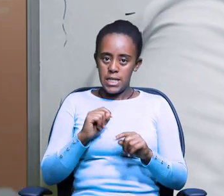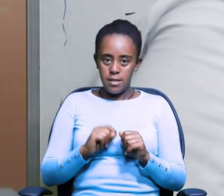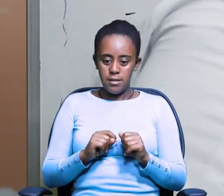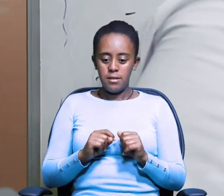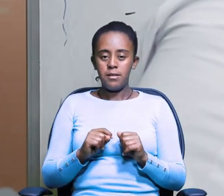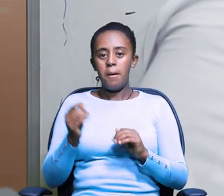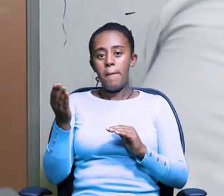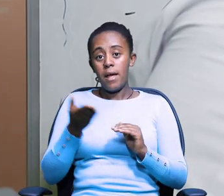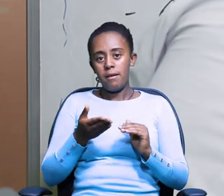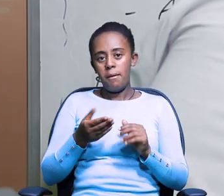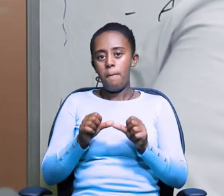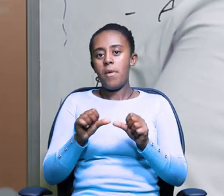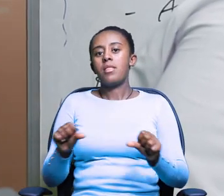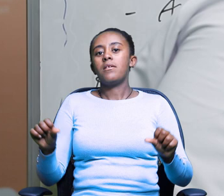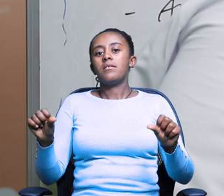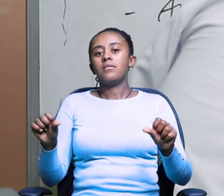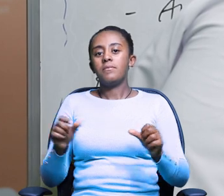per meter.